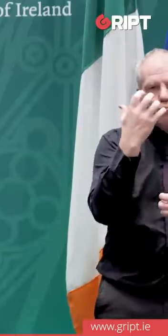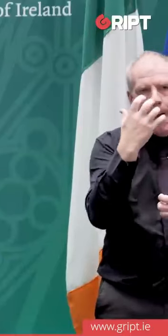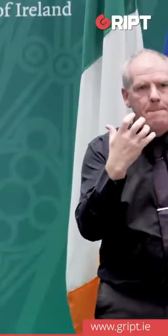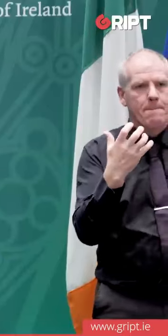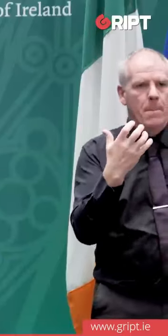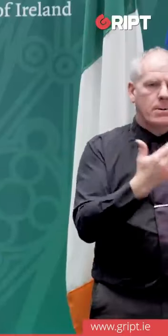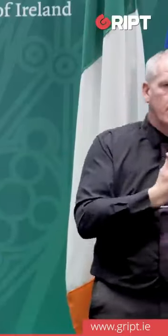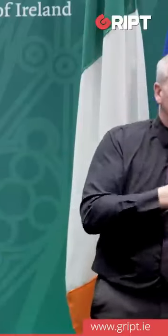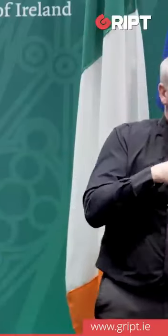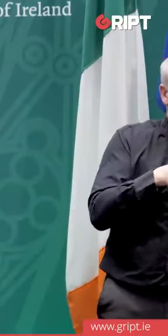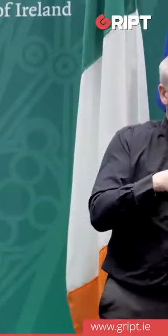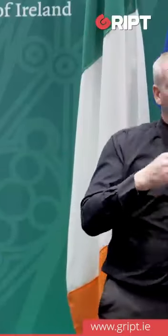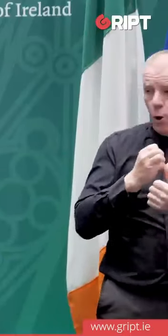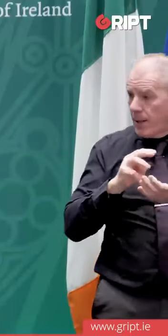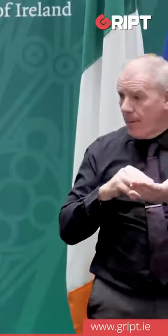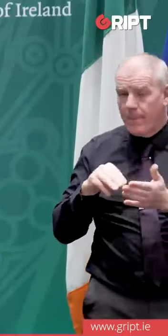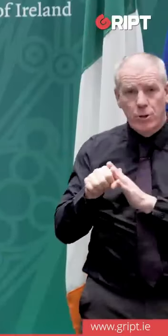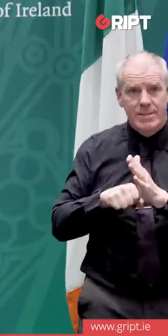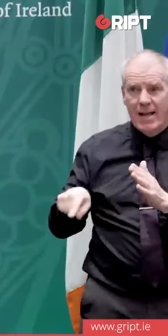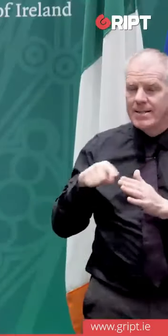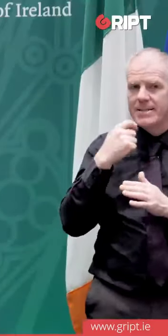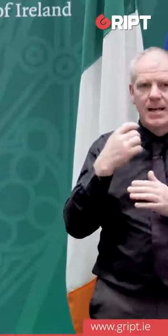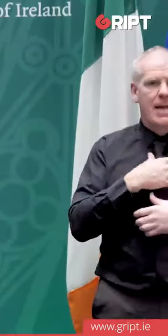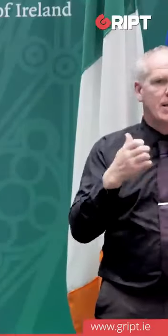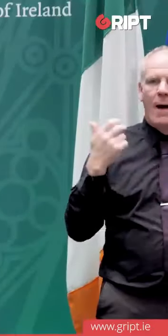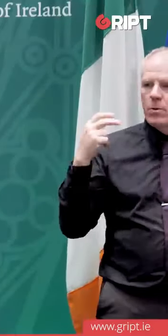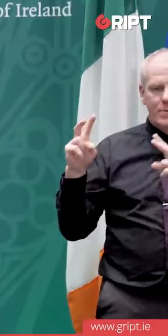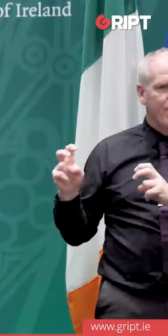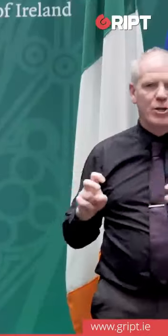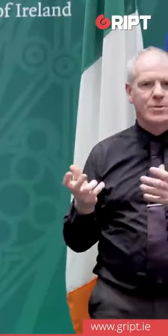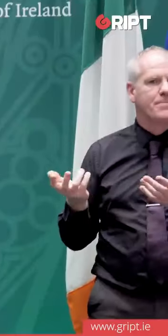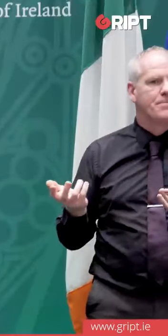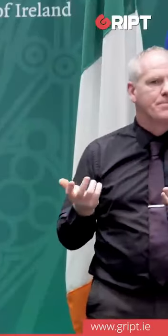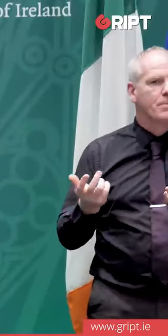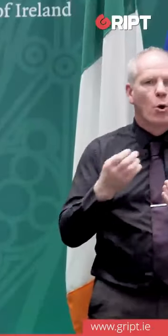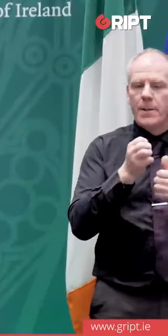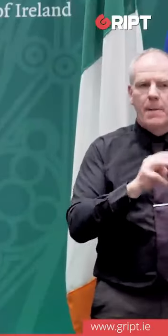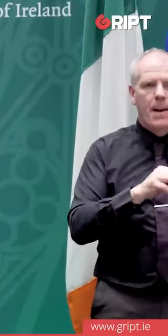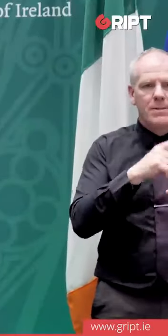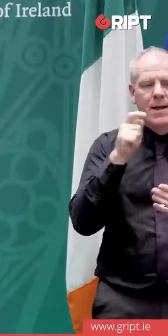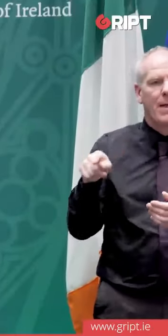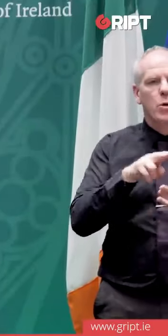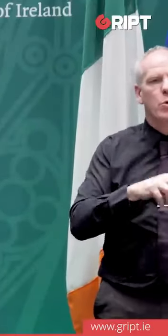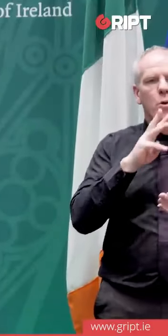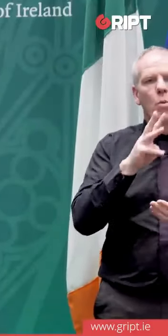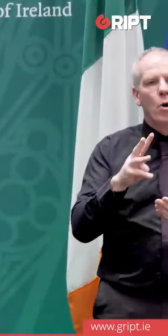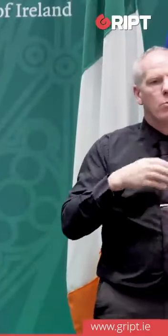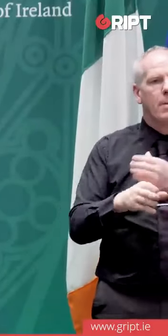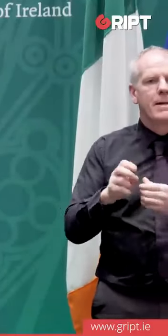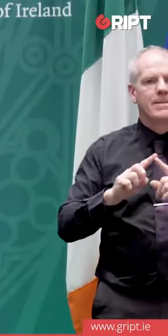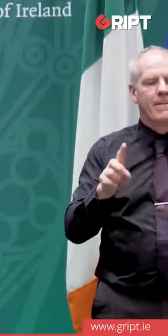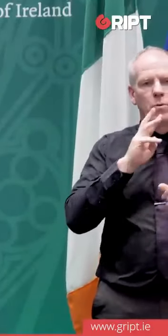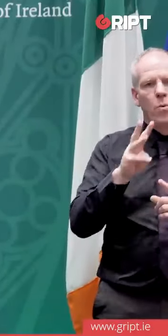legislation. No other member state defines hate. No other member state defines the word that they use where they replace it with